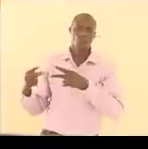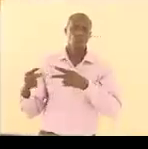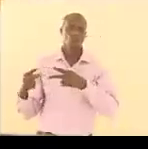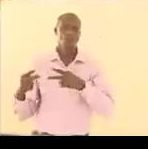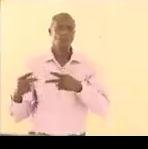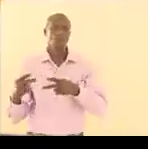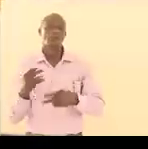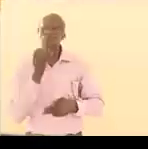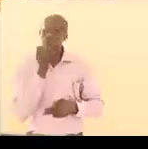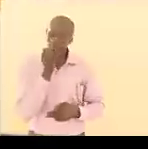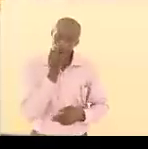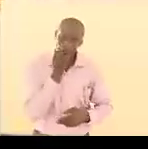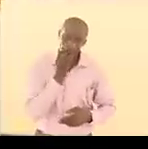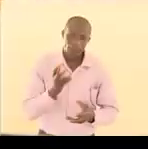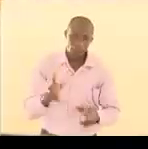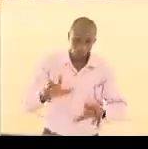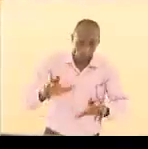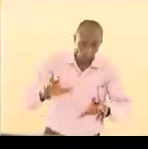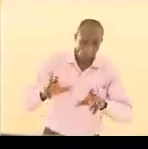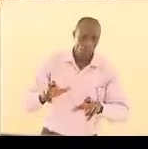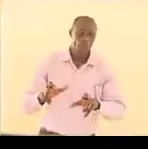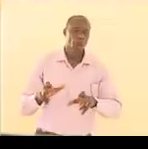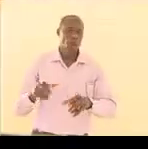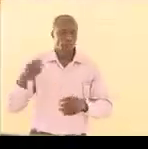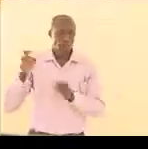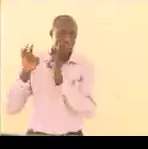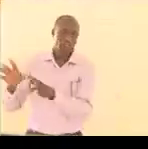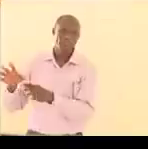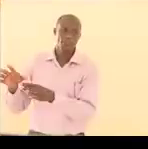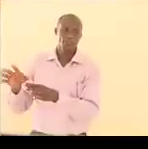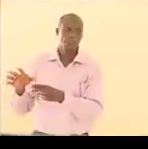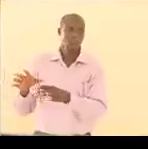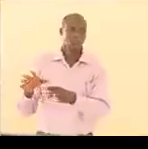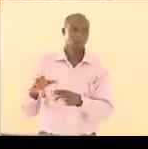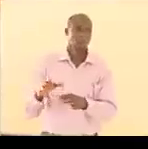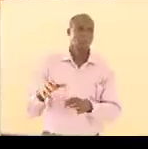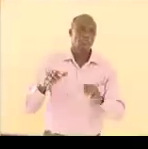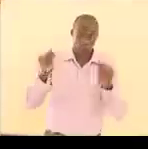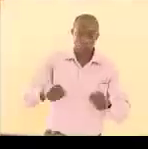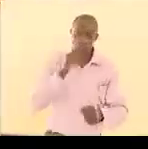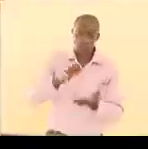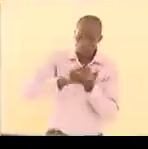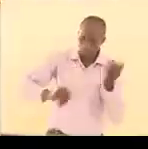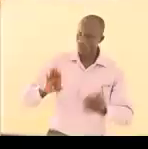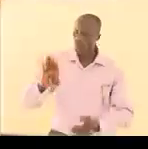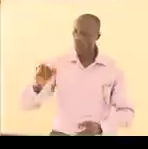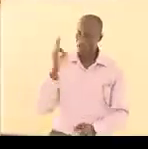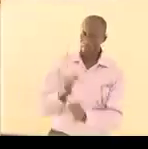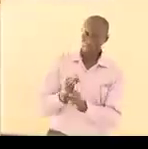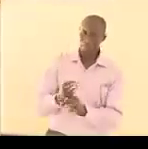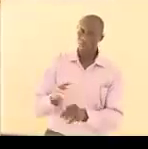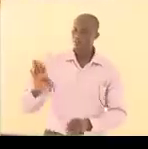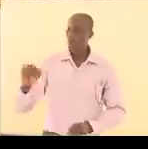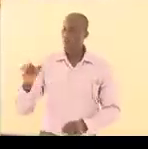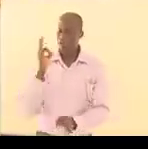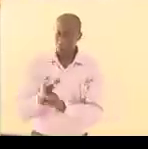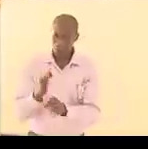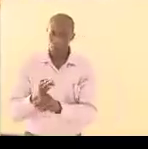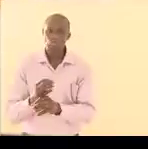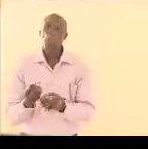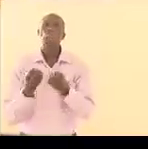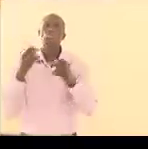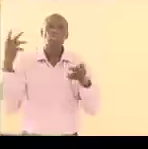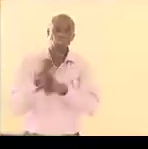violence and aggression, selfishness and greed, hatred and vengeance can be displaced by faith. By faith,